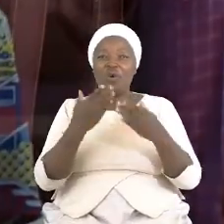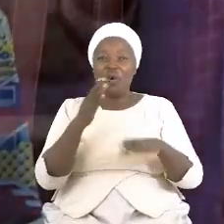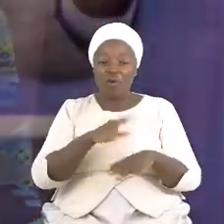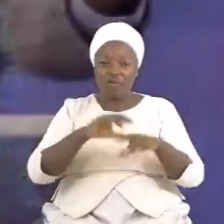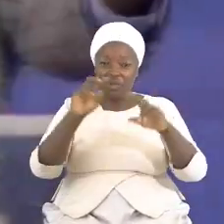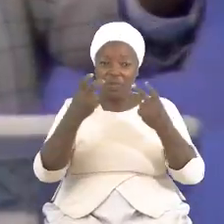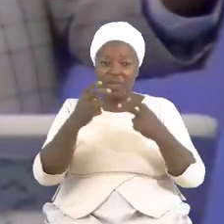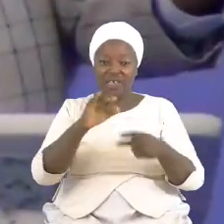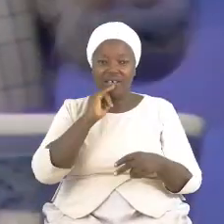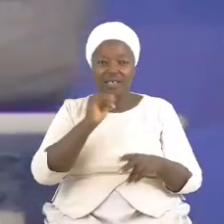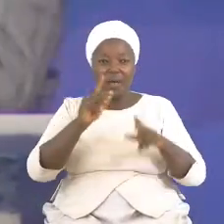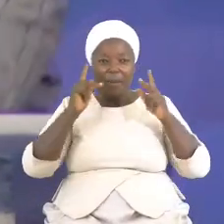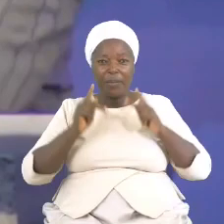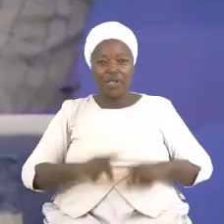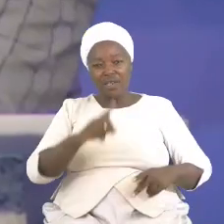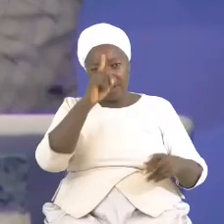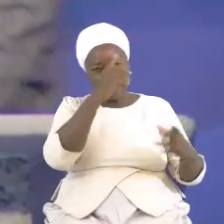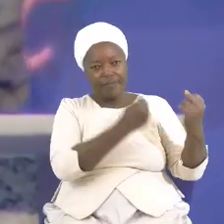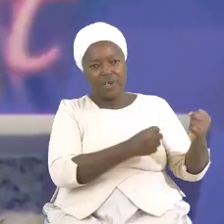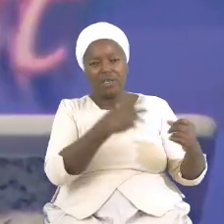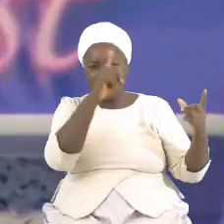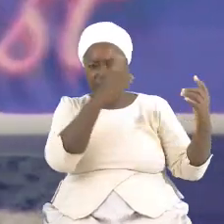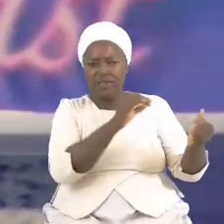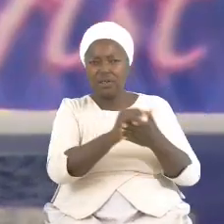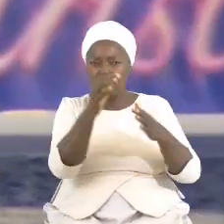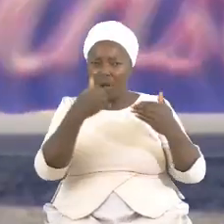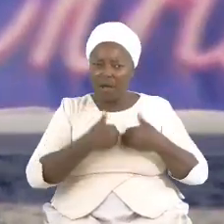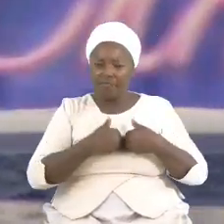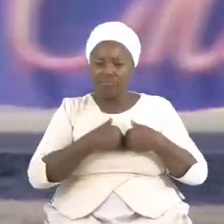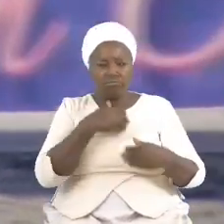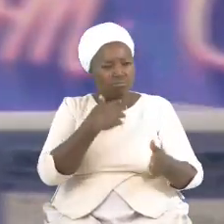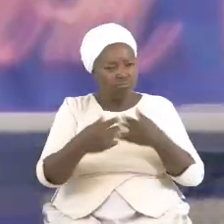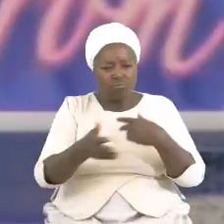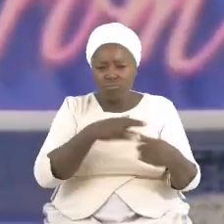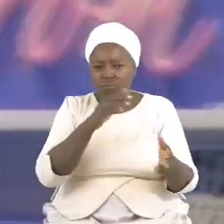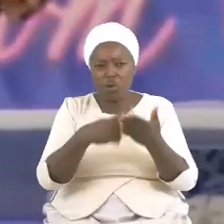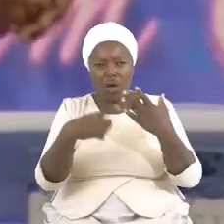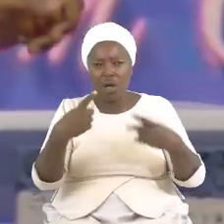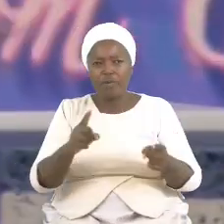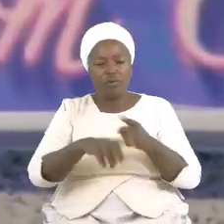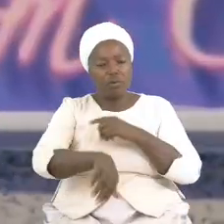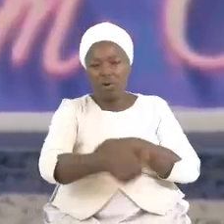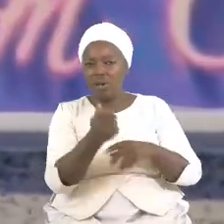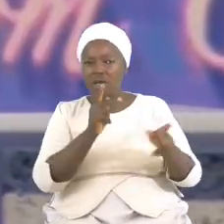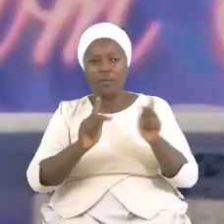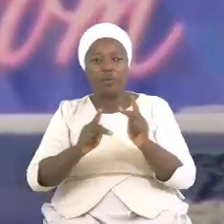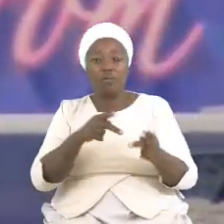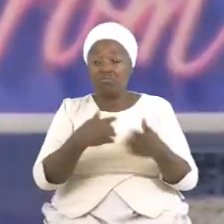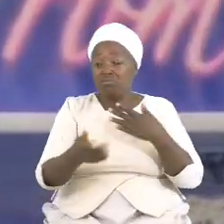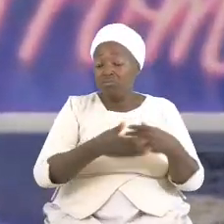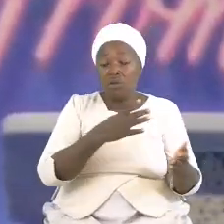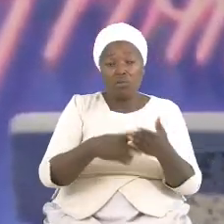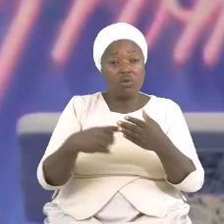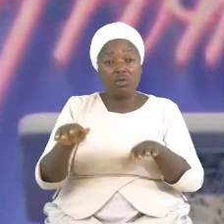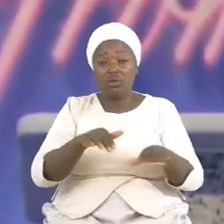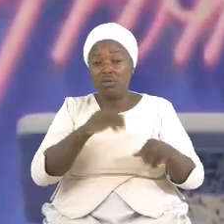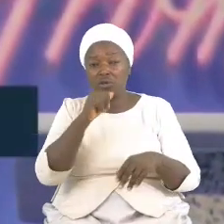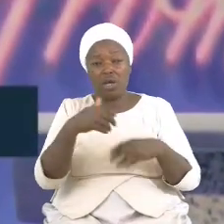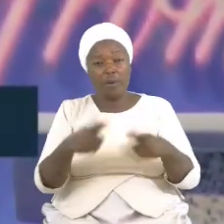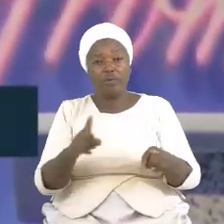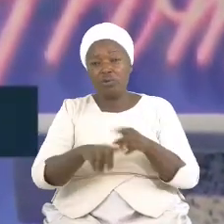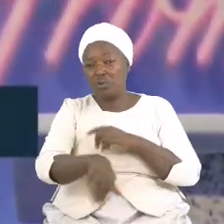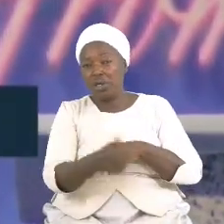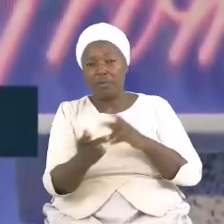faith you have. Whatever happens to other people, whatever does not happen to other people,